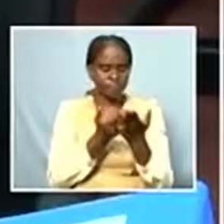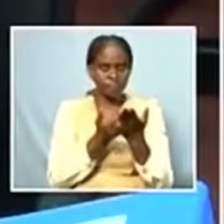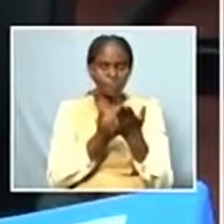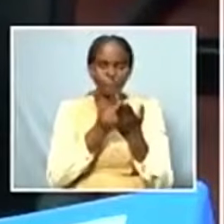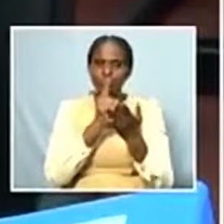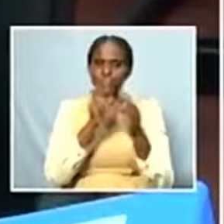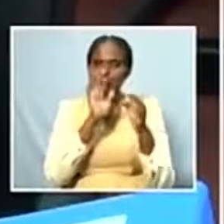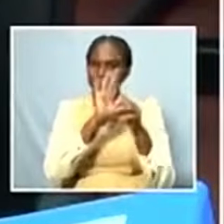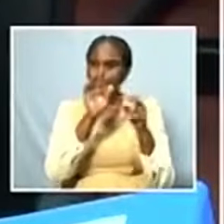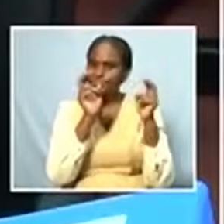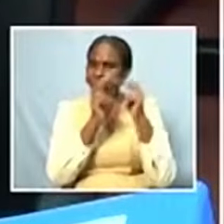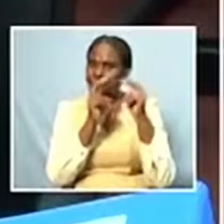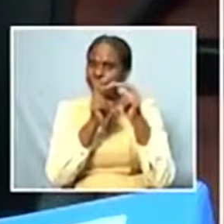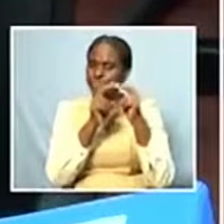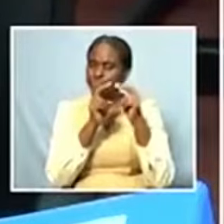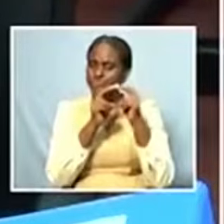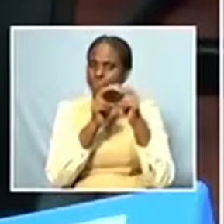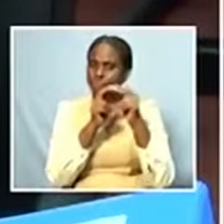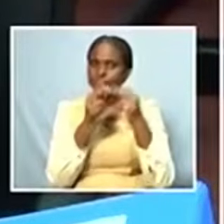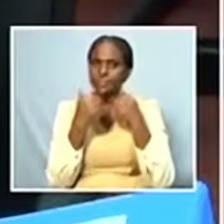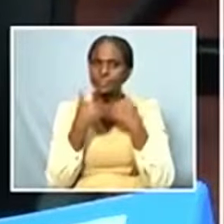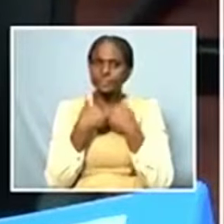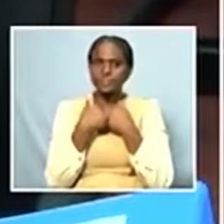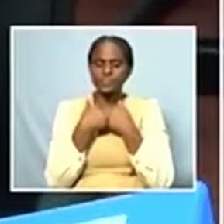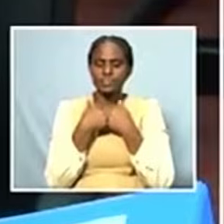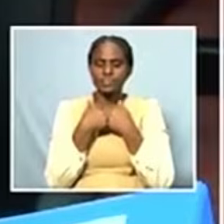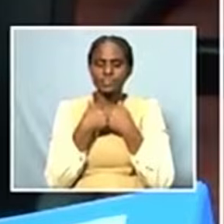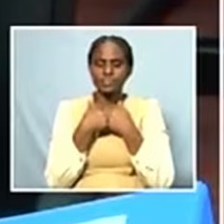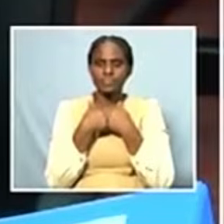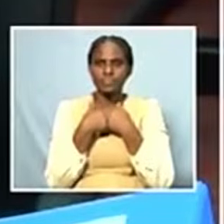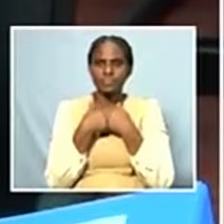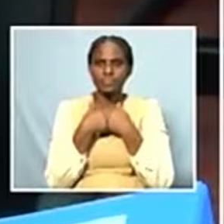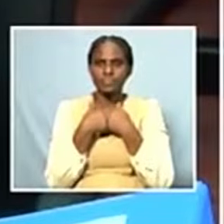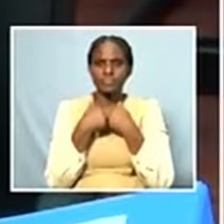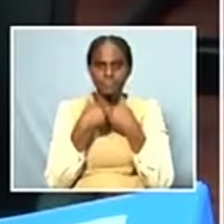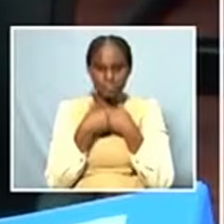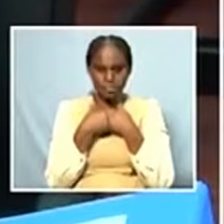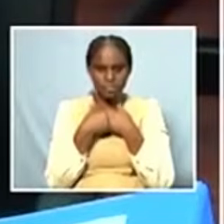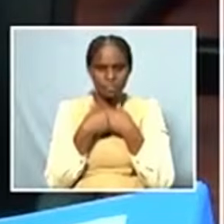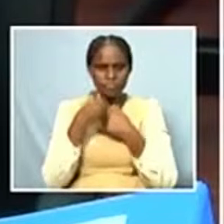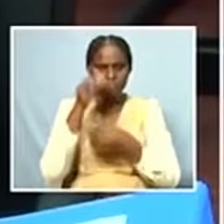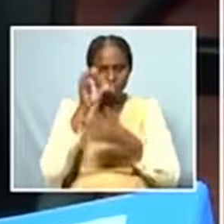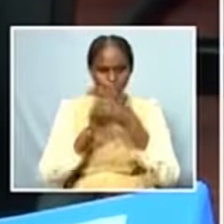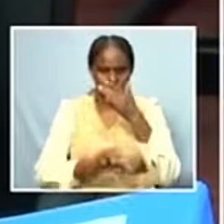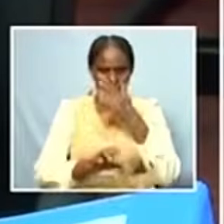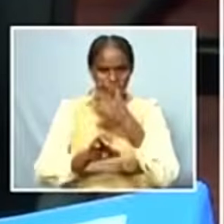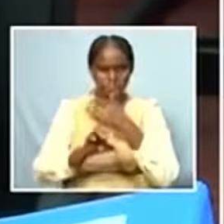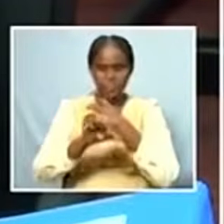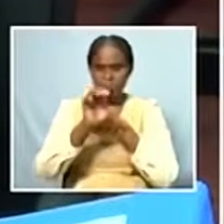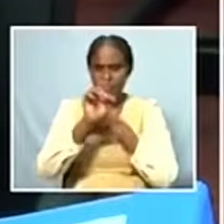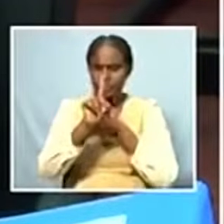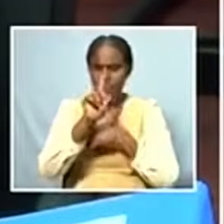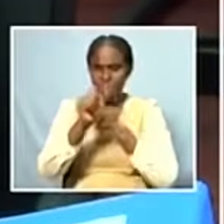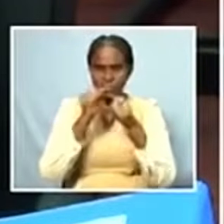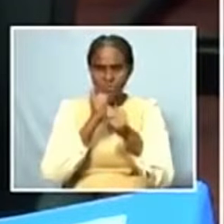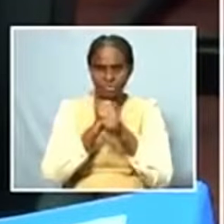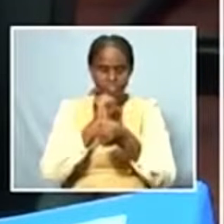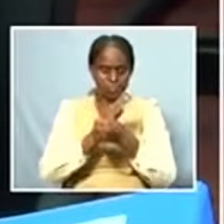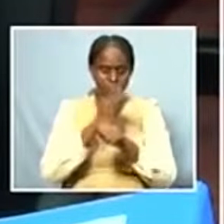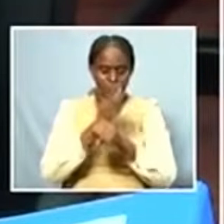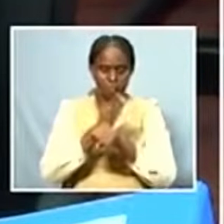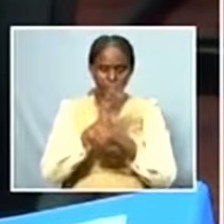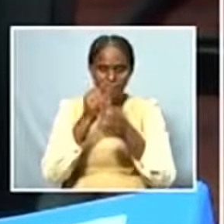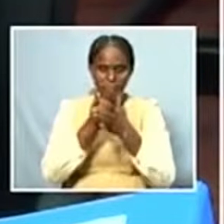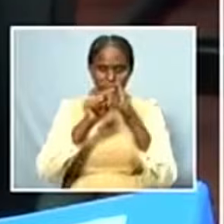the contract had a clause of 1 year after